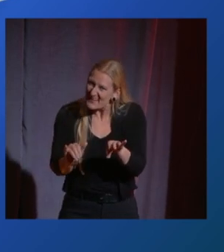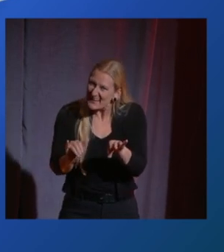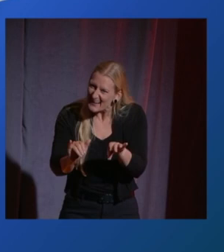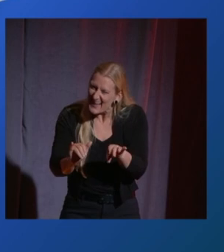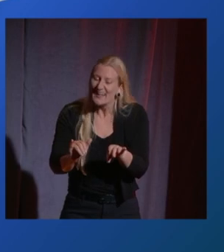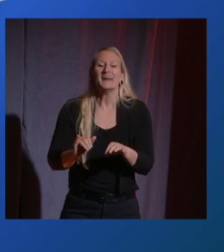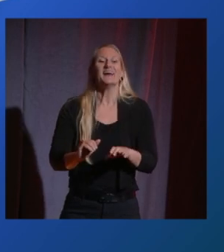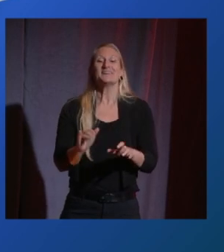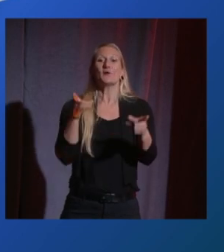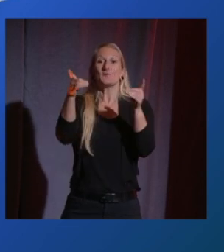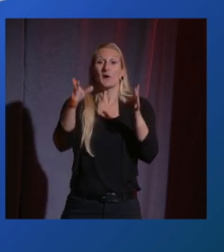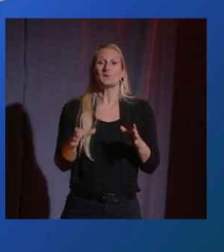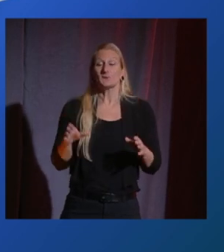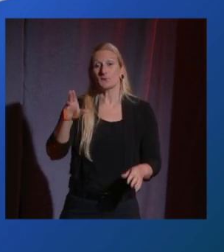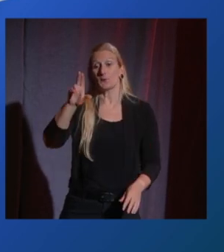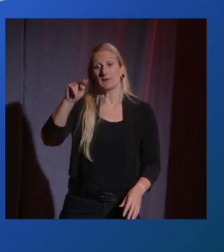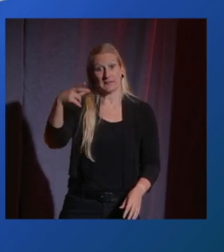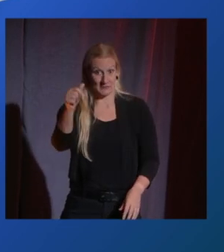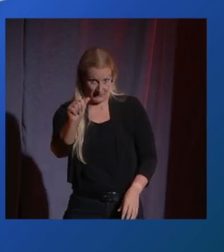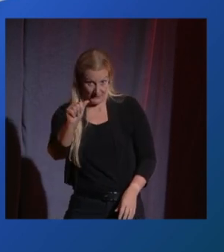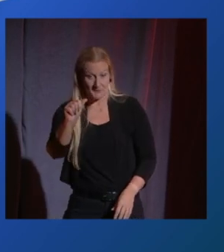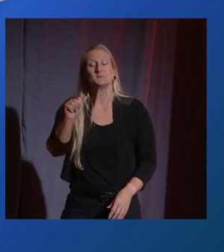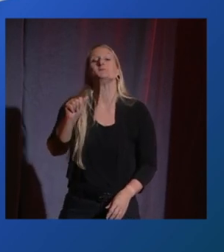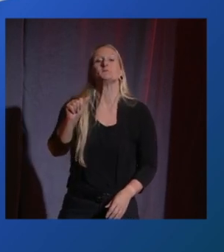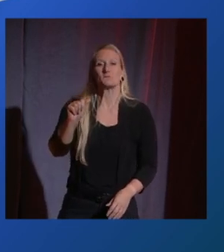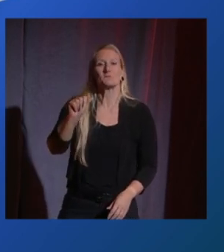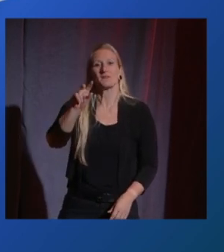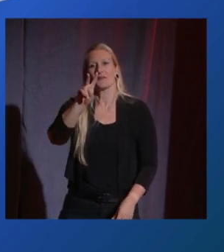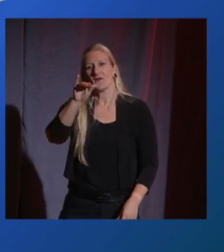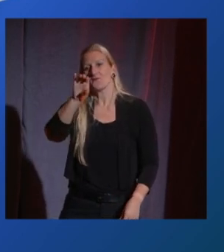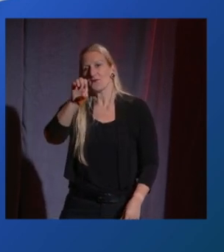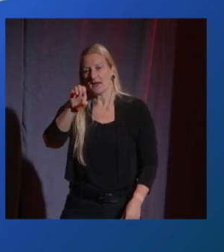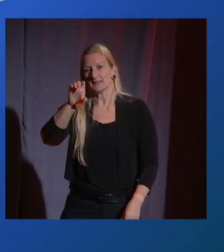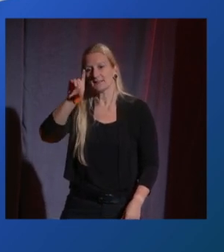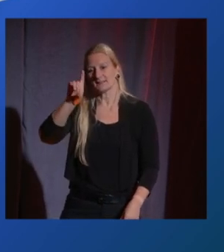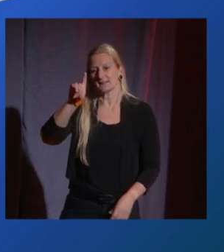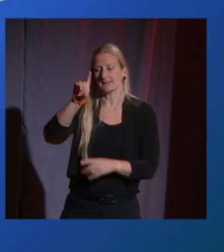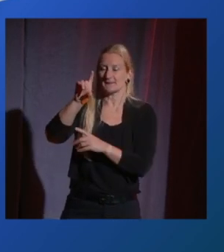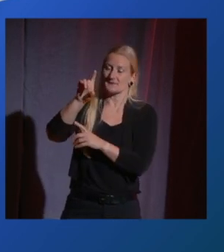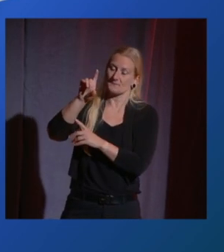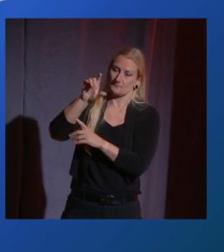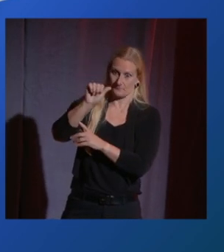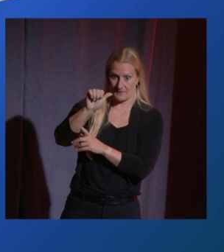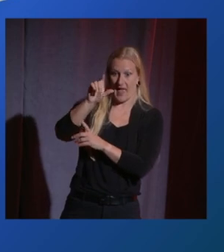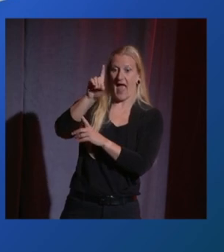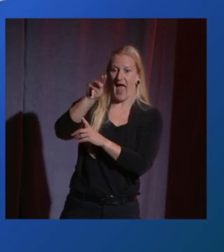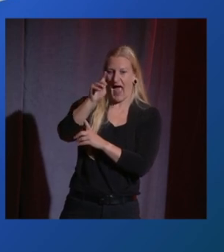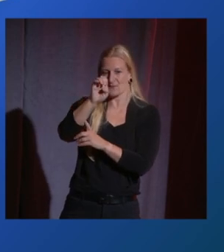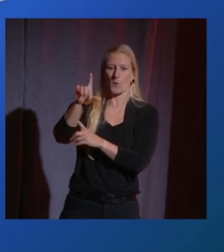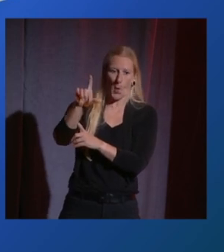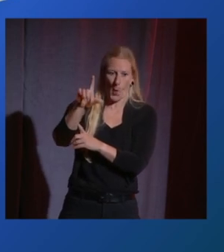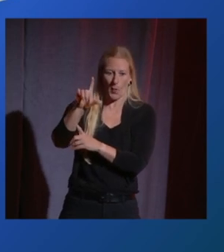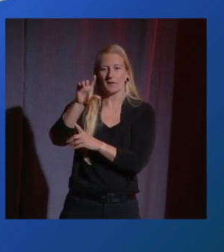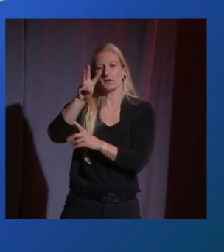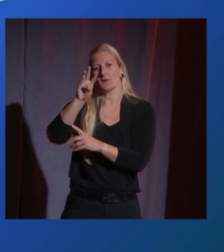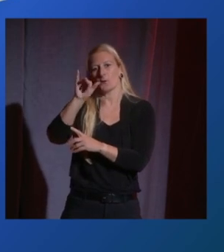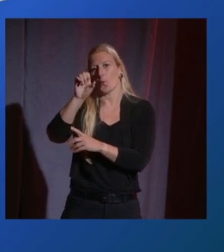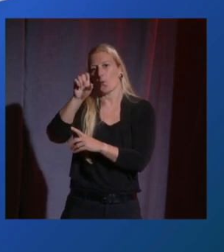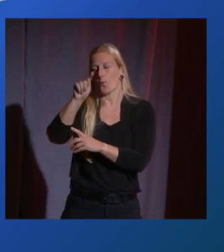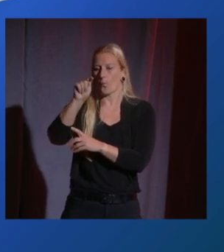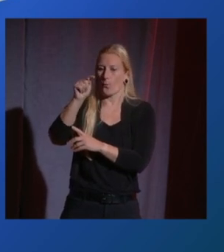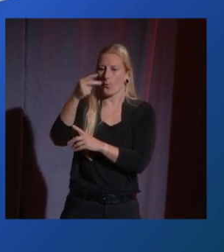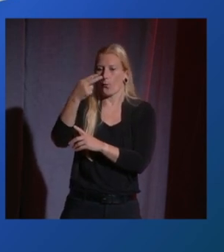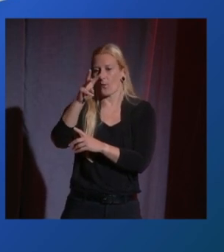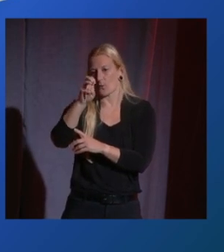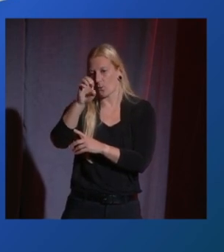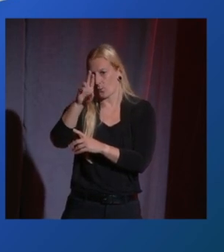GE special intelligence agency NGA vice admiral Whitworth very very nice to have you here